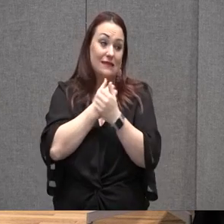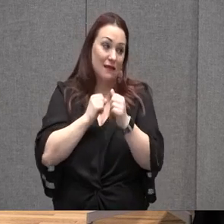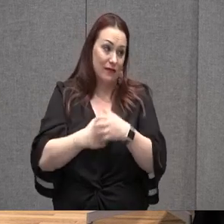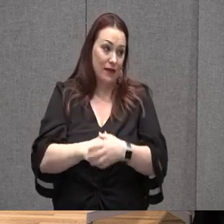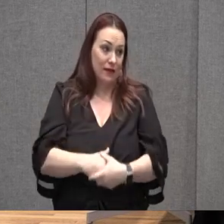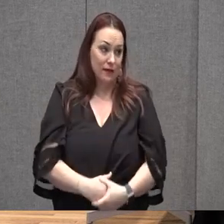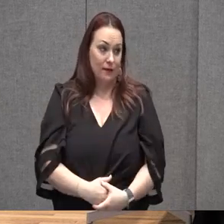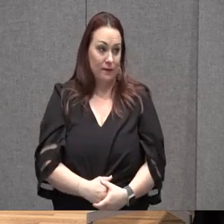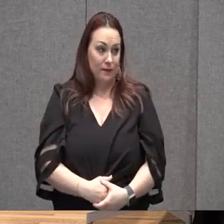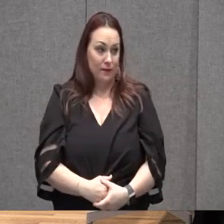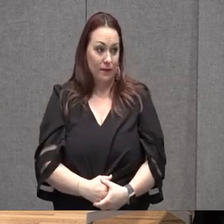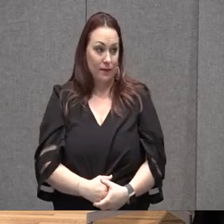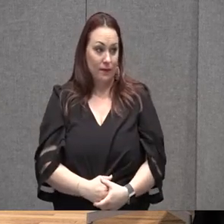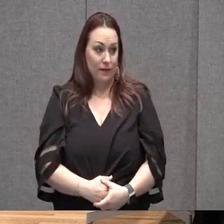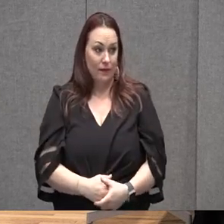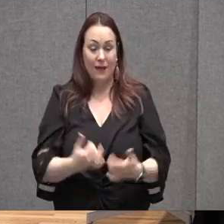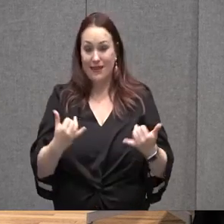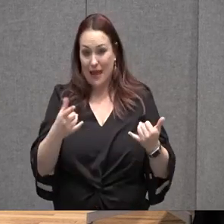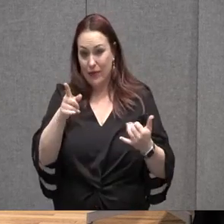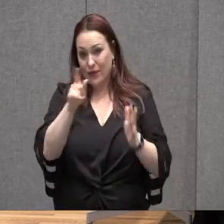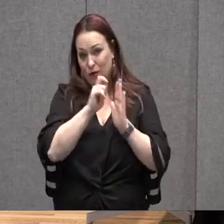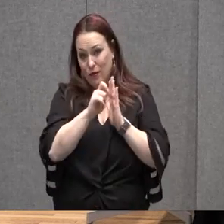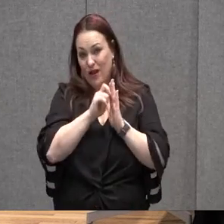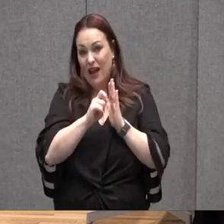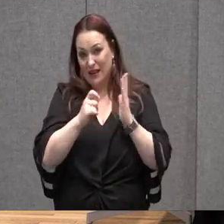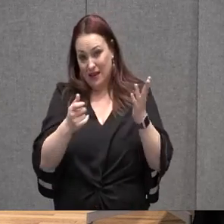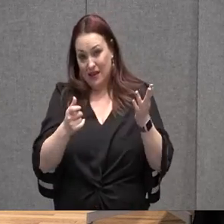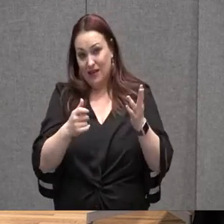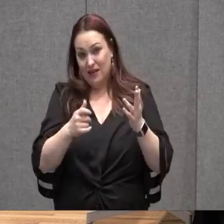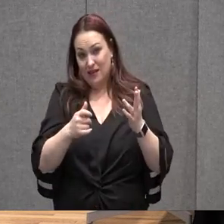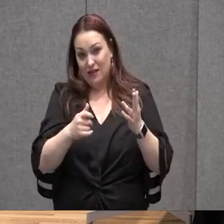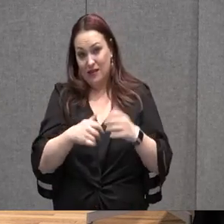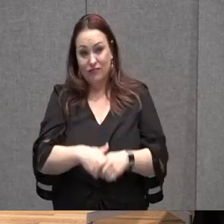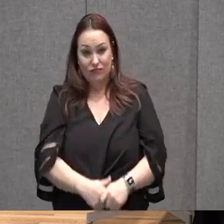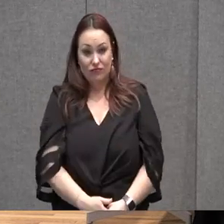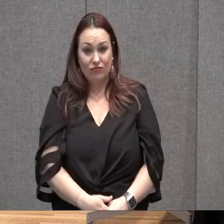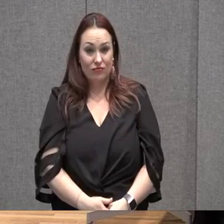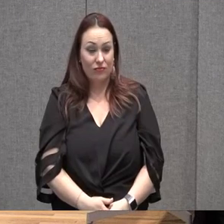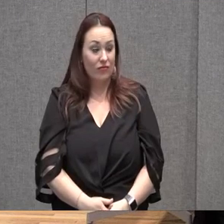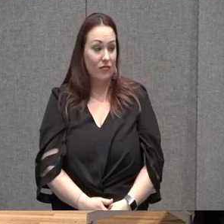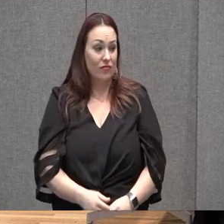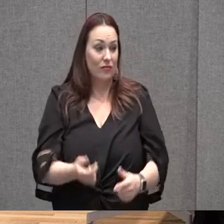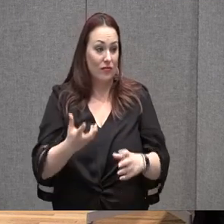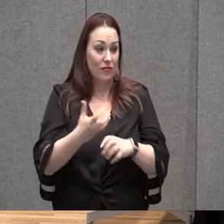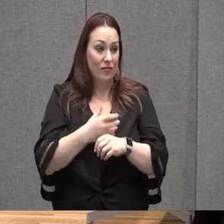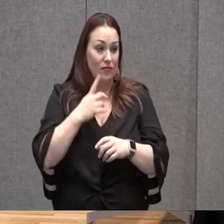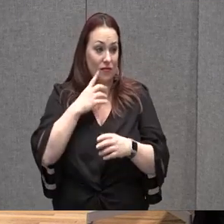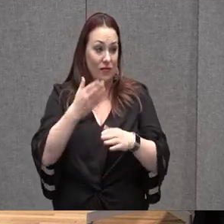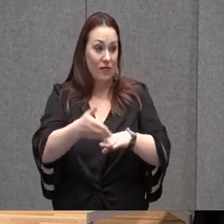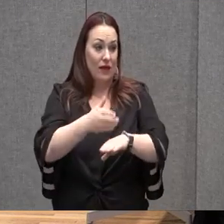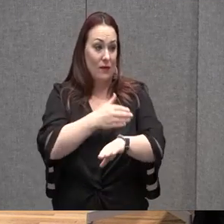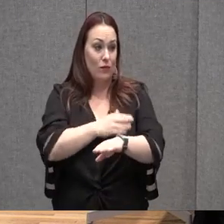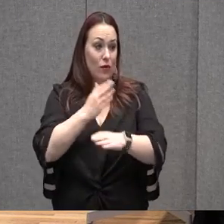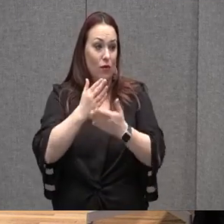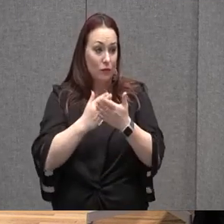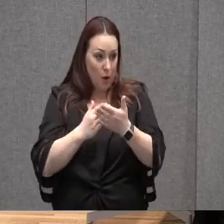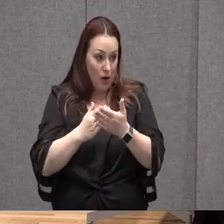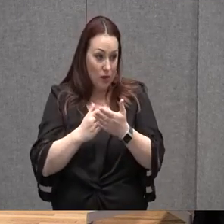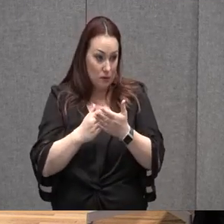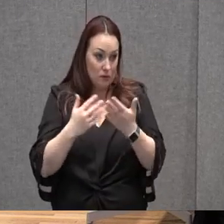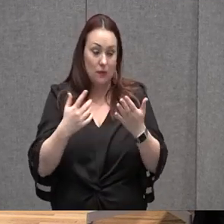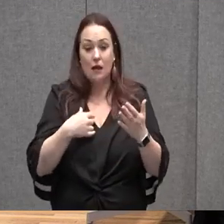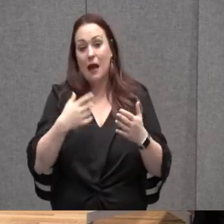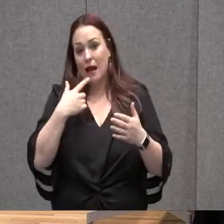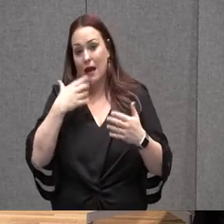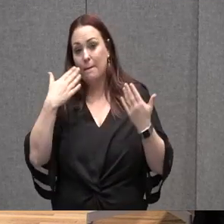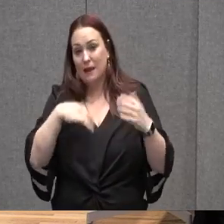And actually, now that you're writing that down, when we get to the improve part, I